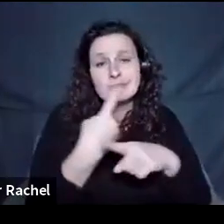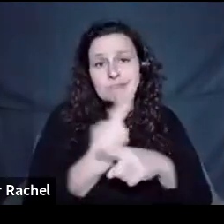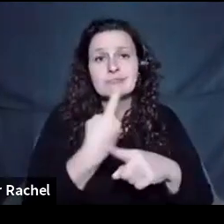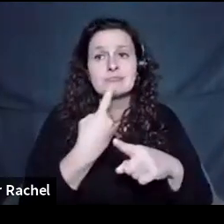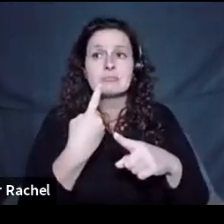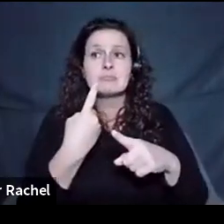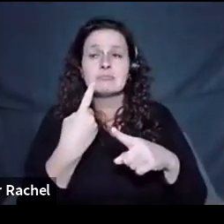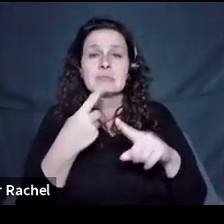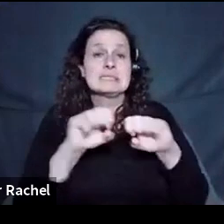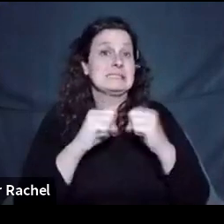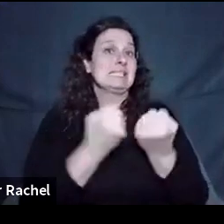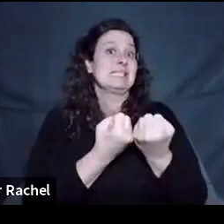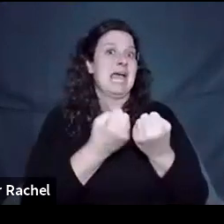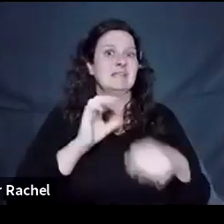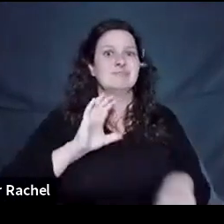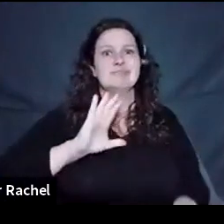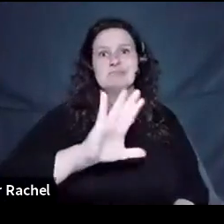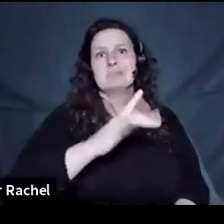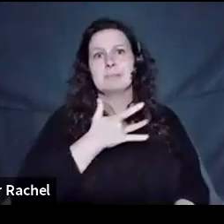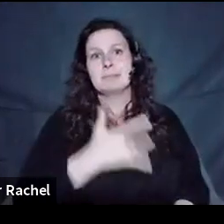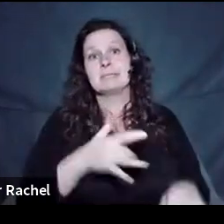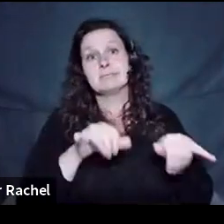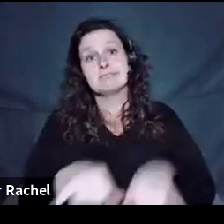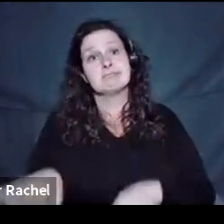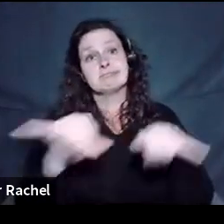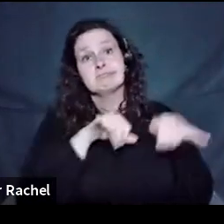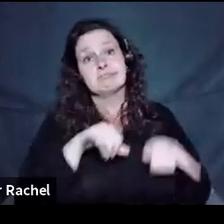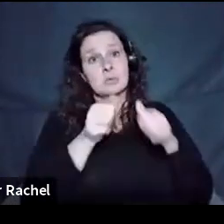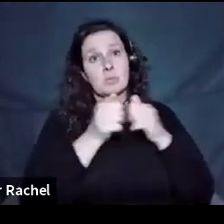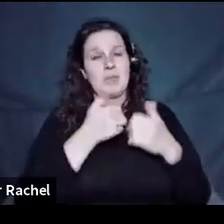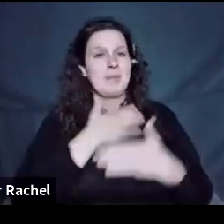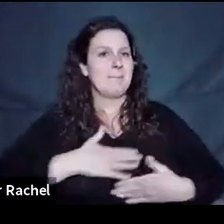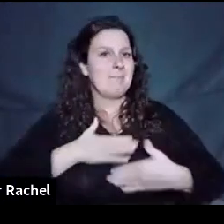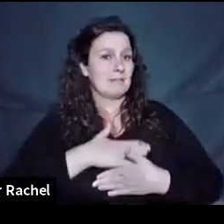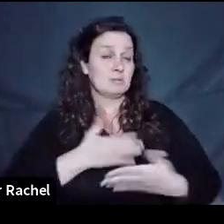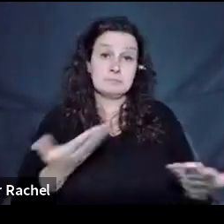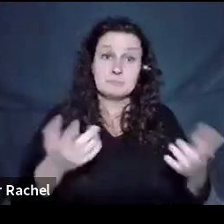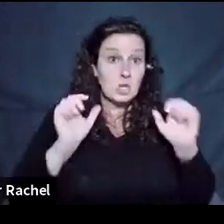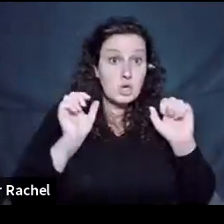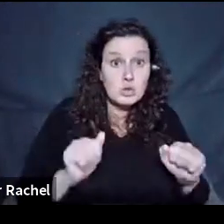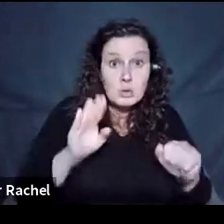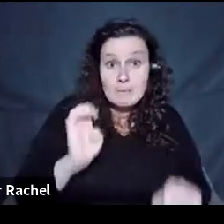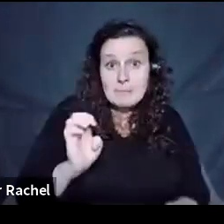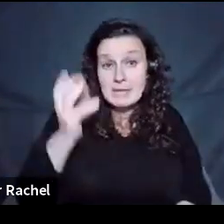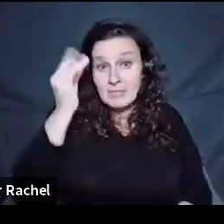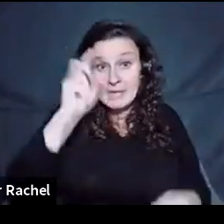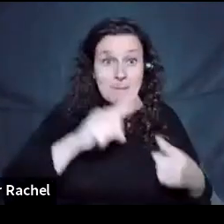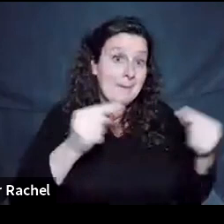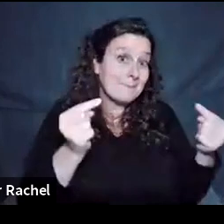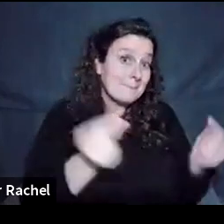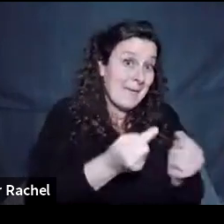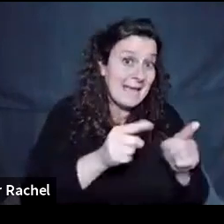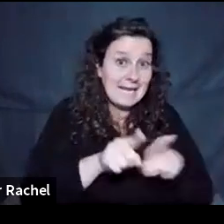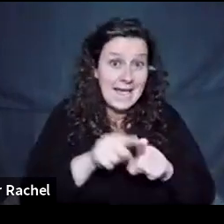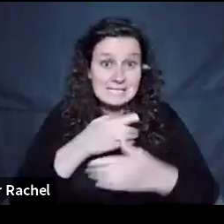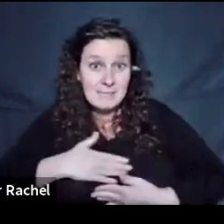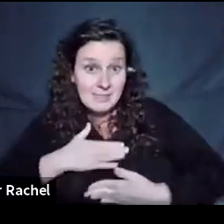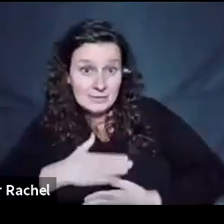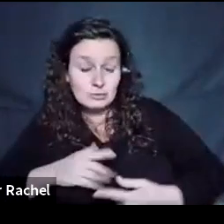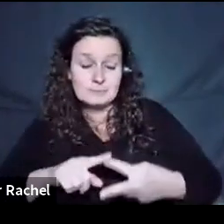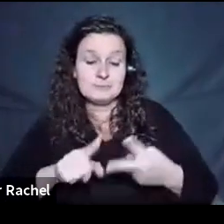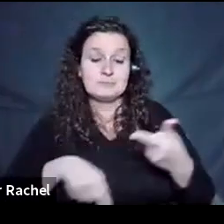societal norms about our pleasure. So it could be thinking about pain as pleasure. It